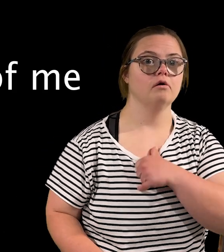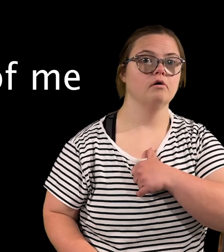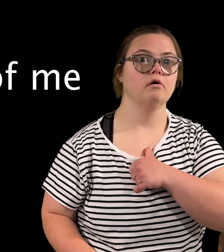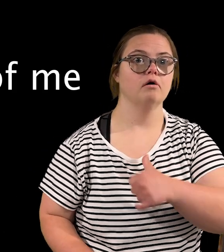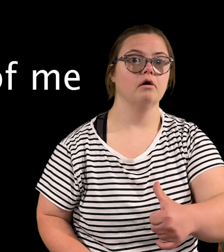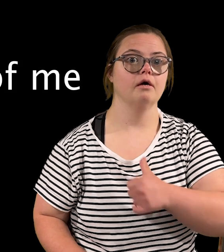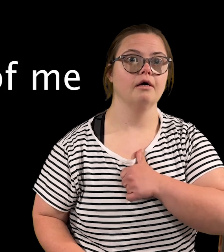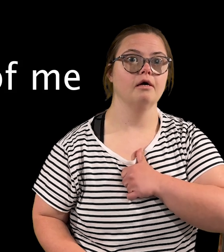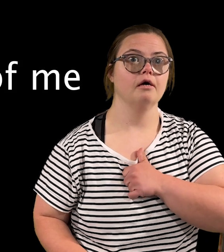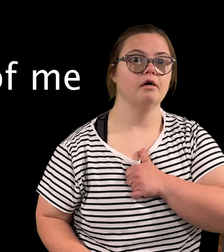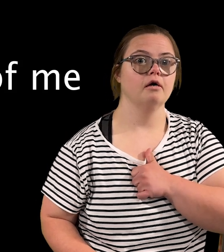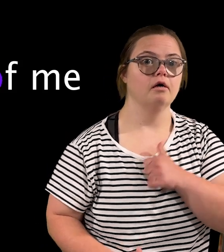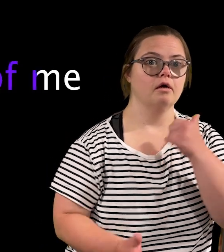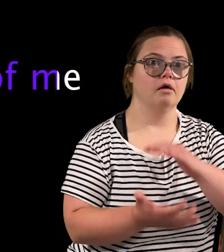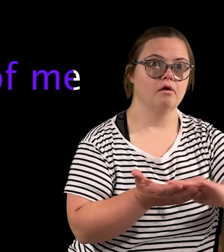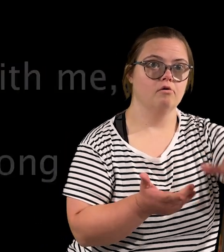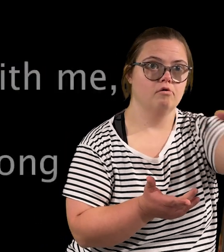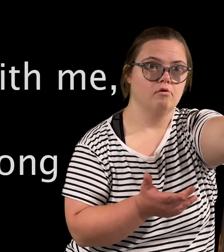all of me.